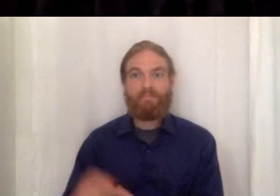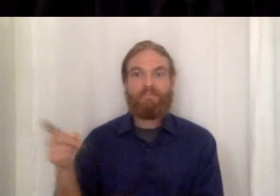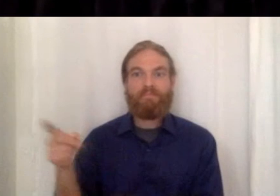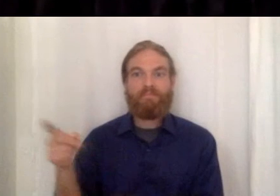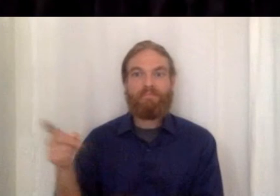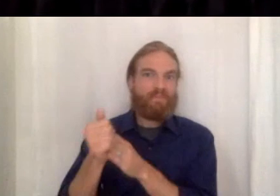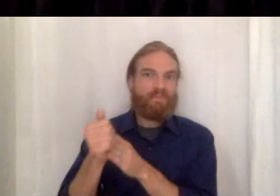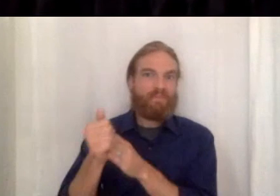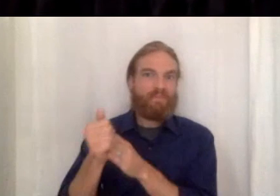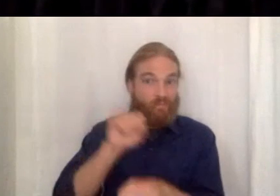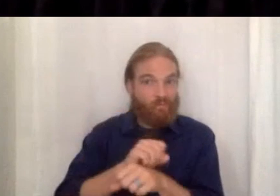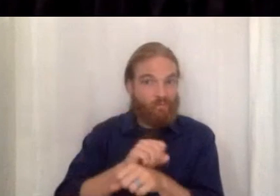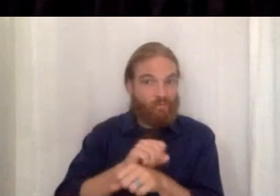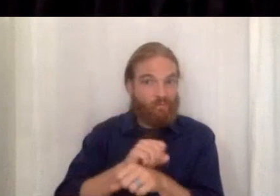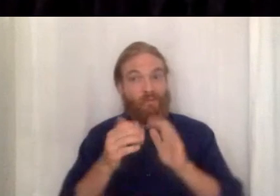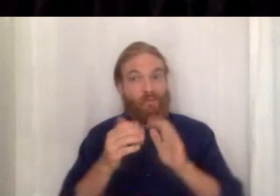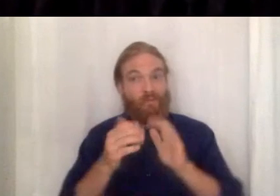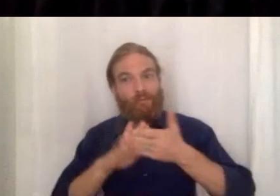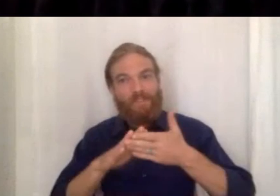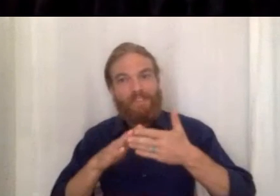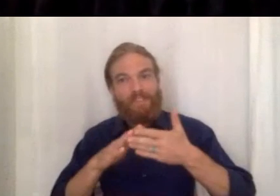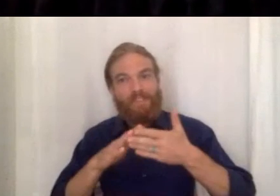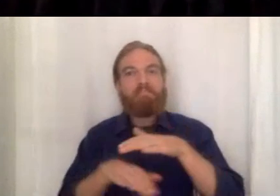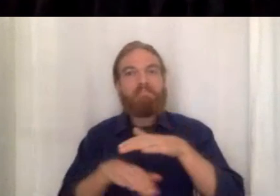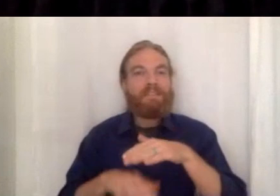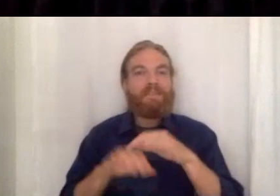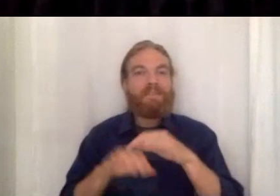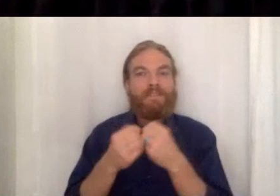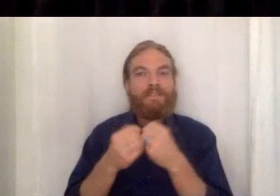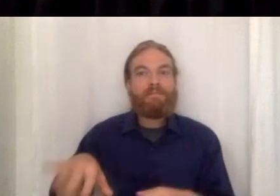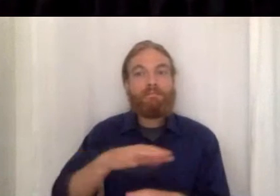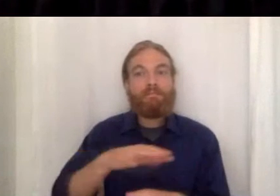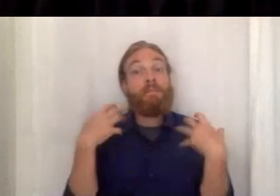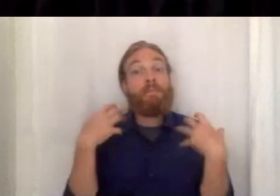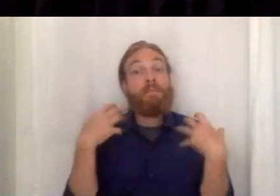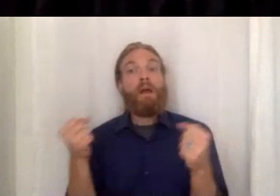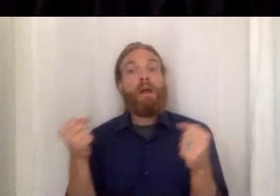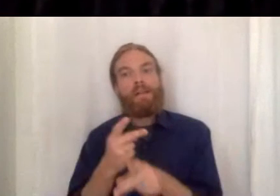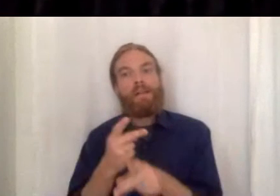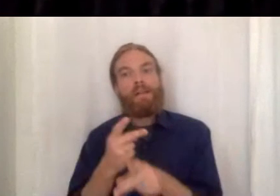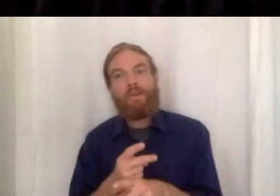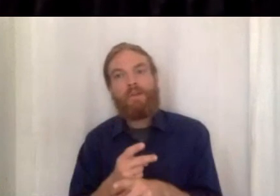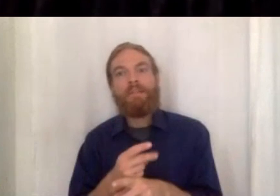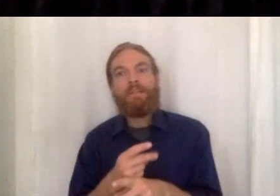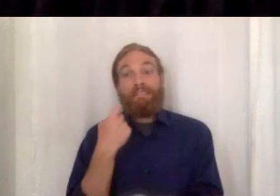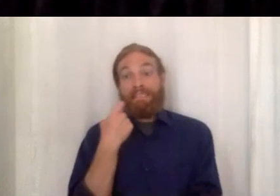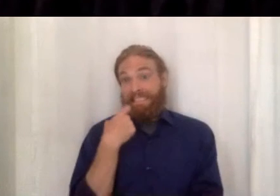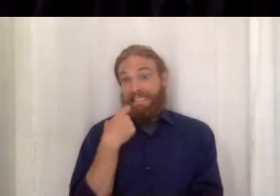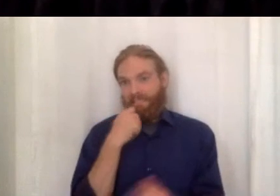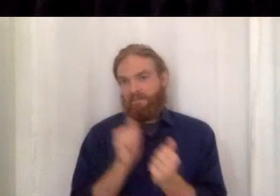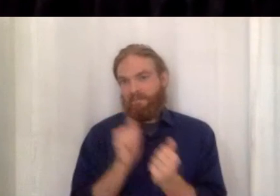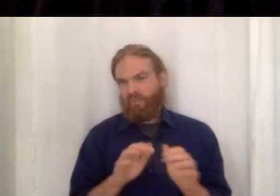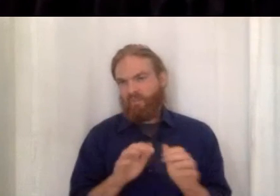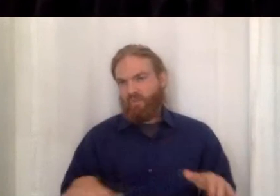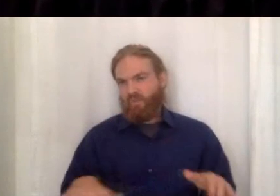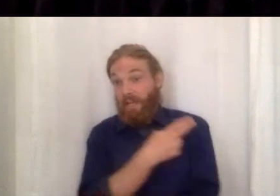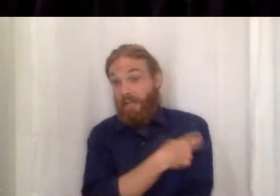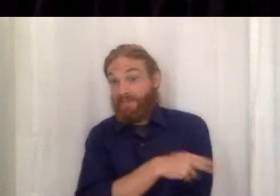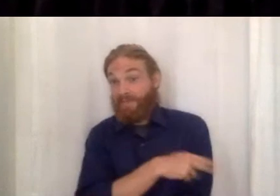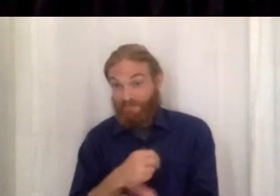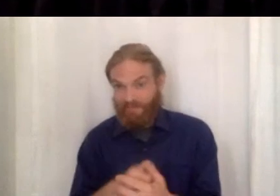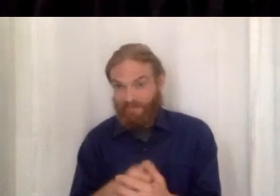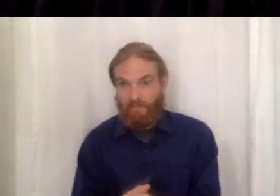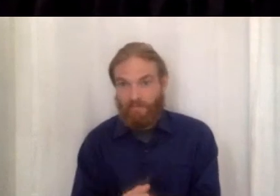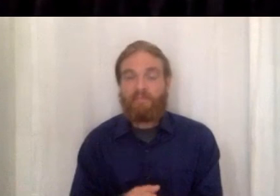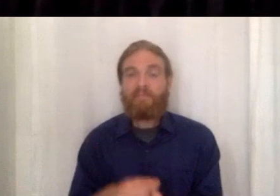and healthcare, and most recently with Children's Hospital. She is thoughtful and a